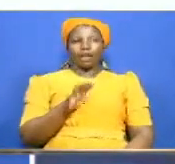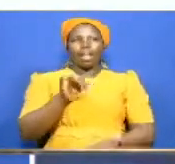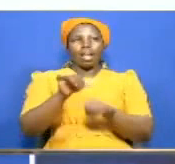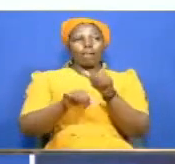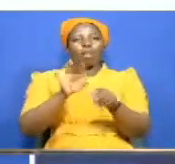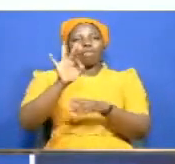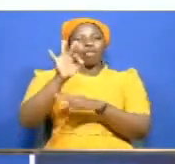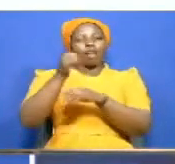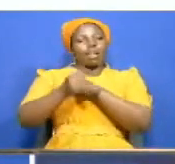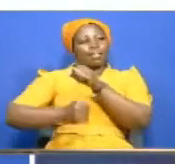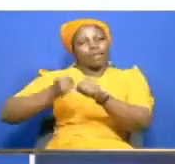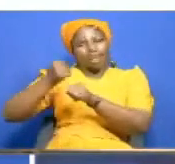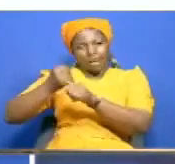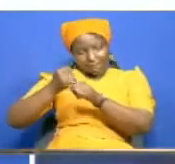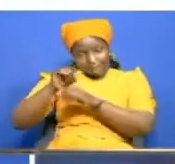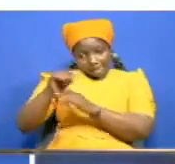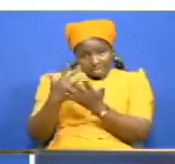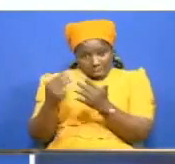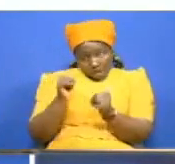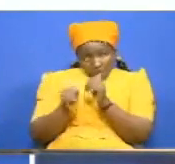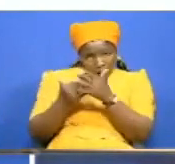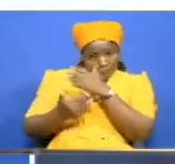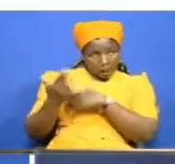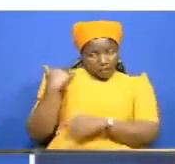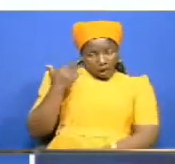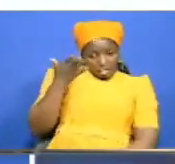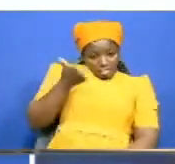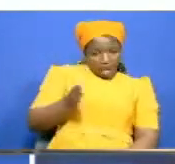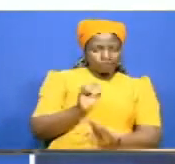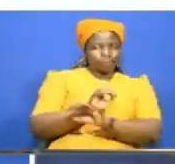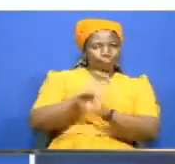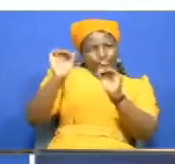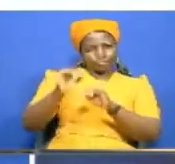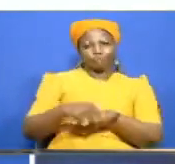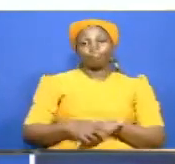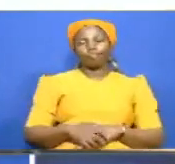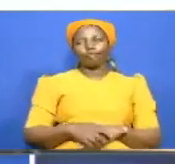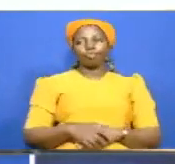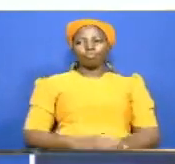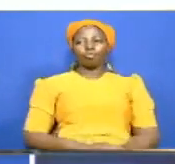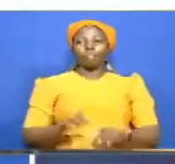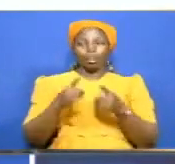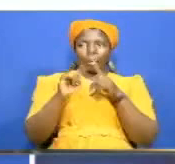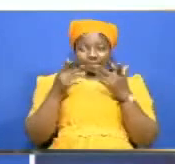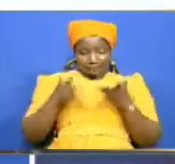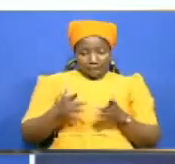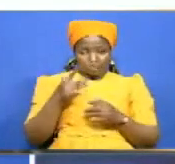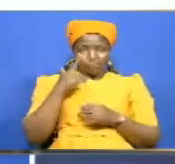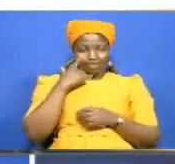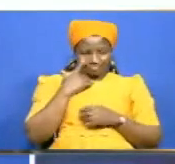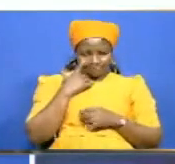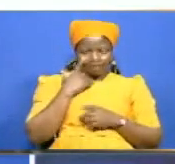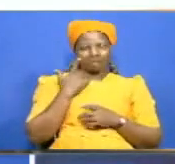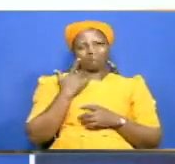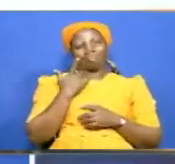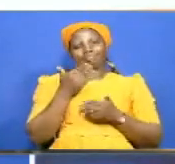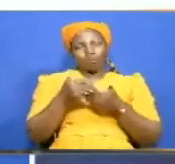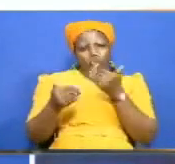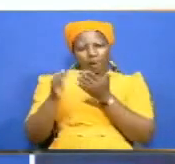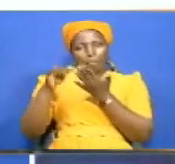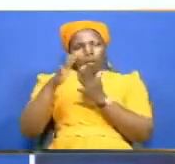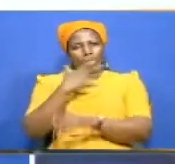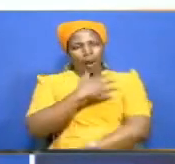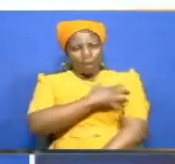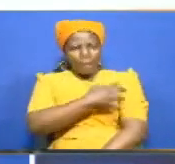3 years, mm-hmm. and these are things we never had before. But we still need to build more capacity. We need to